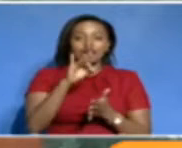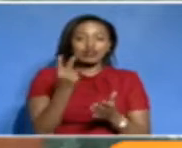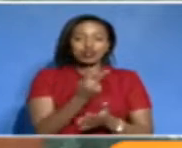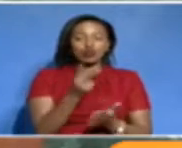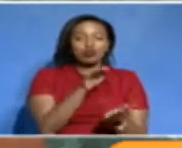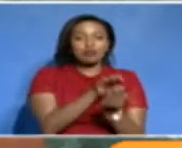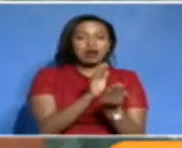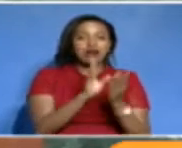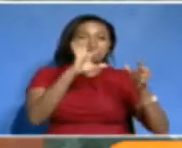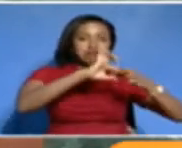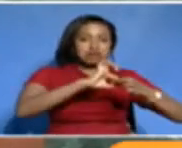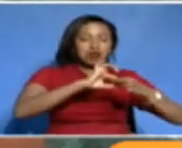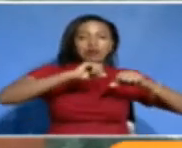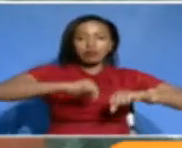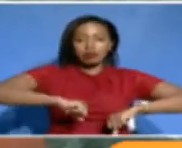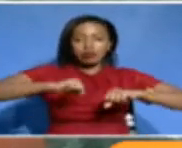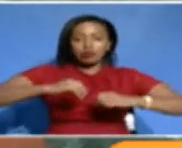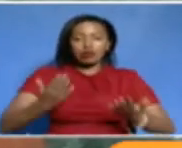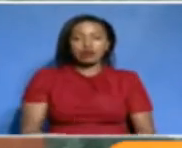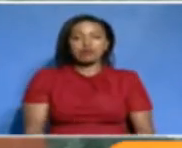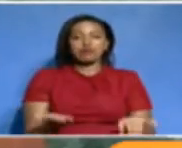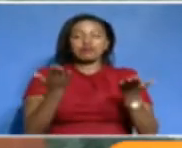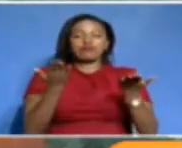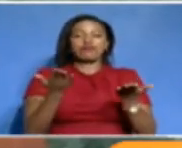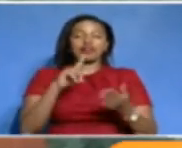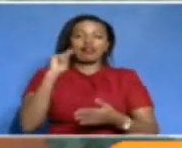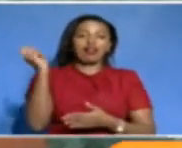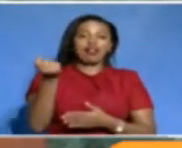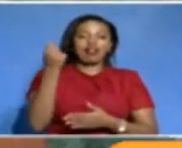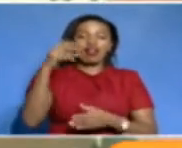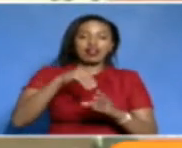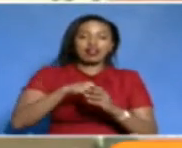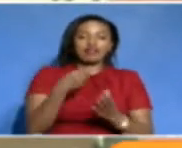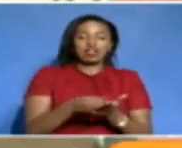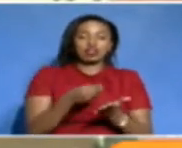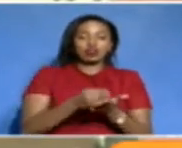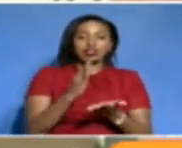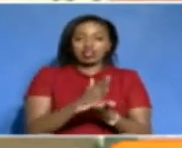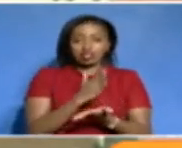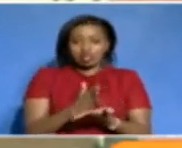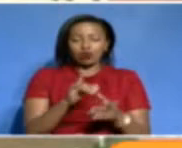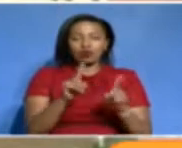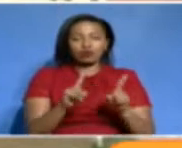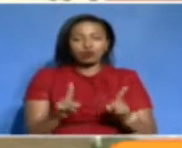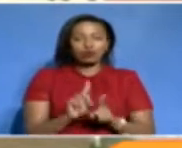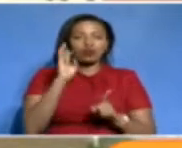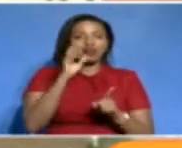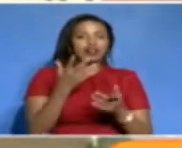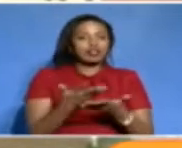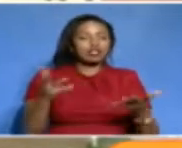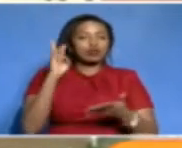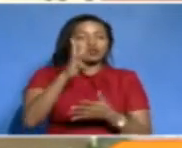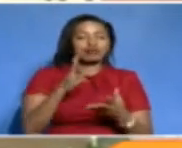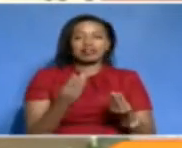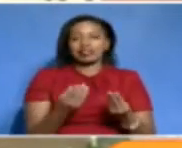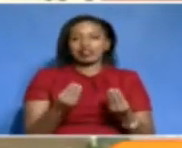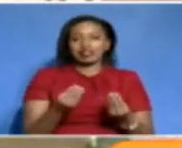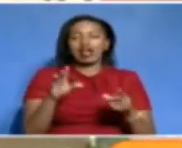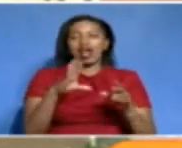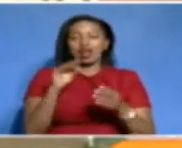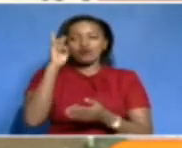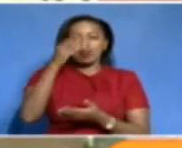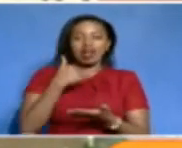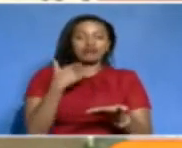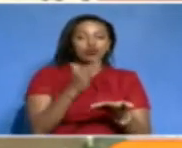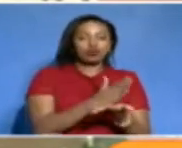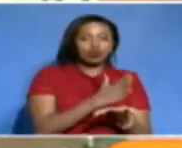services sector. An eventual merger will be subject to shareholders and regulatory approvals. NIC is a mid-sized lender,